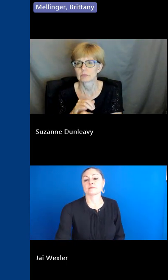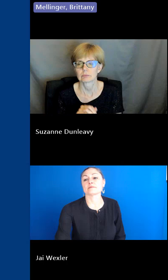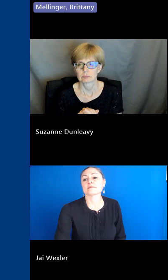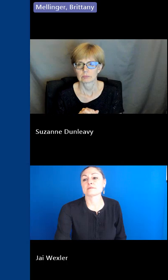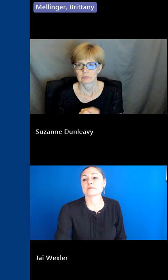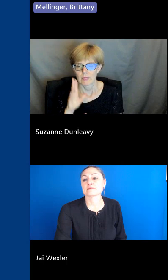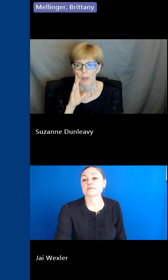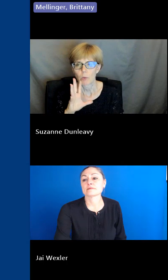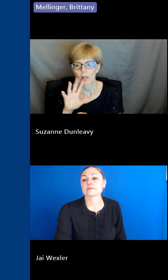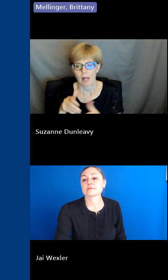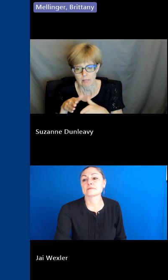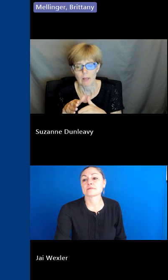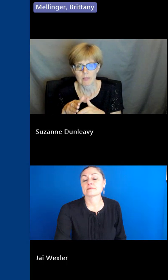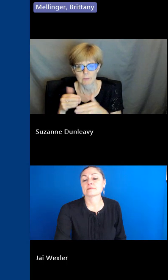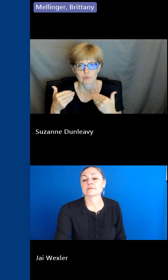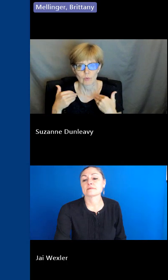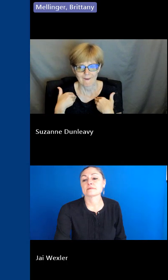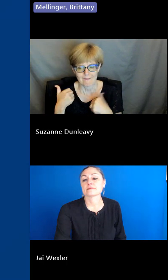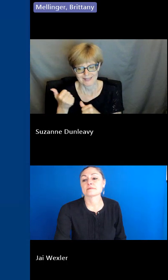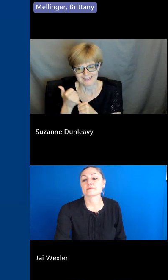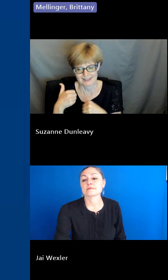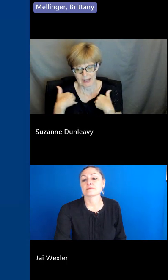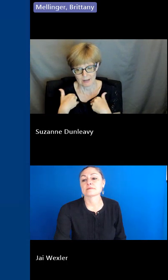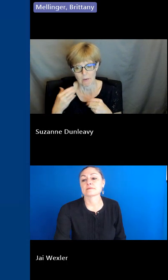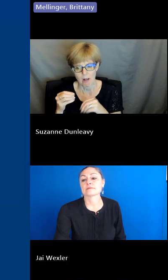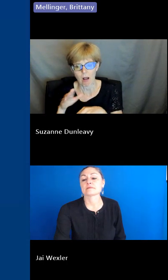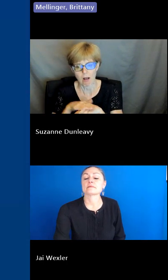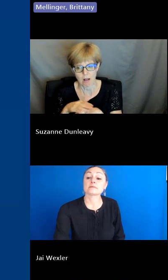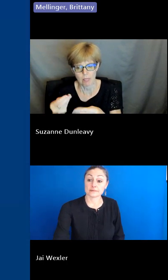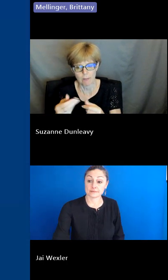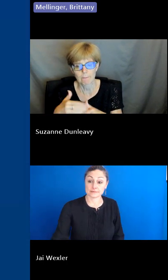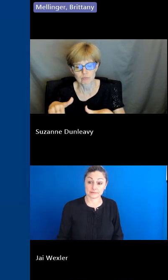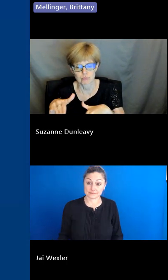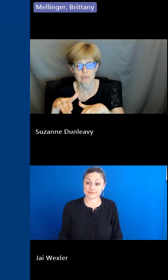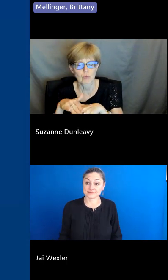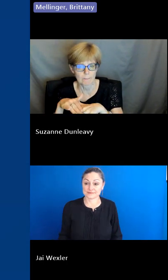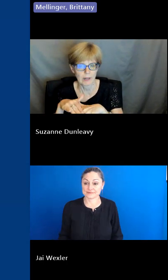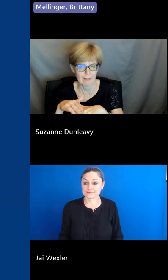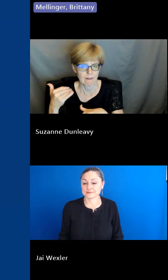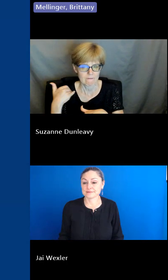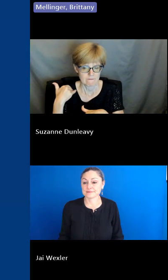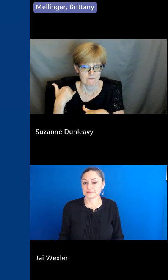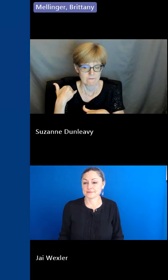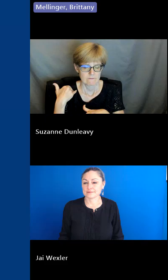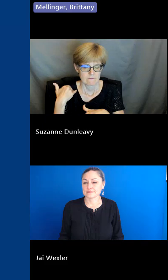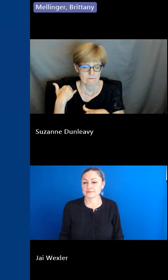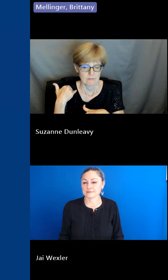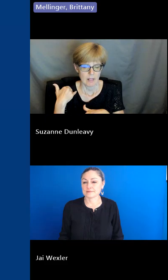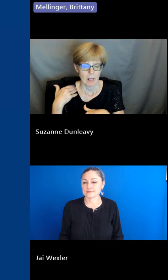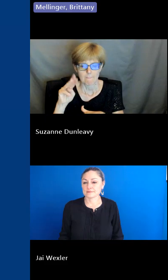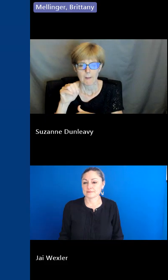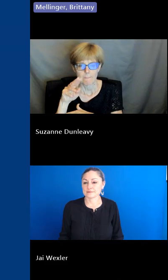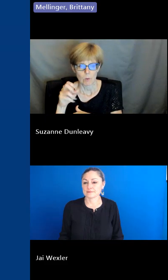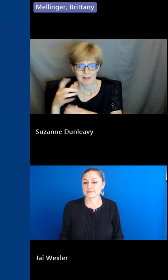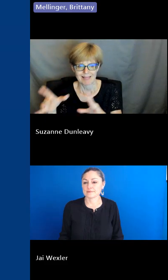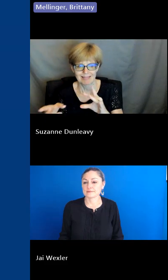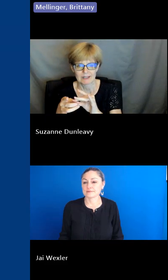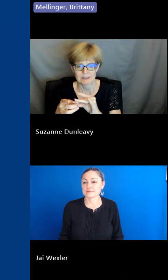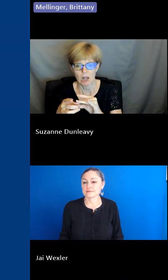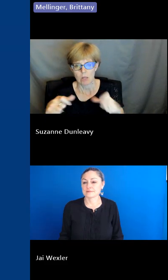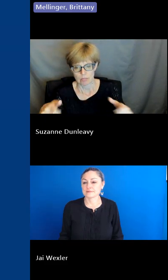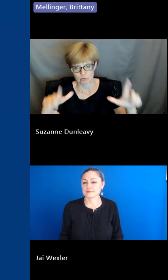will enable them to have this assistance animal on their property. And there is a memo linked at the bottom of the screen